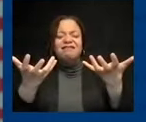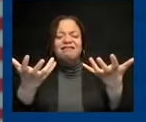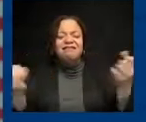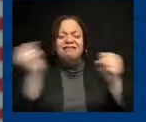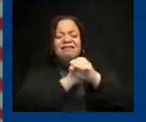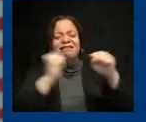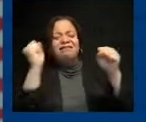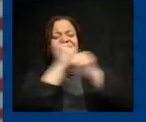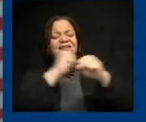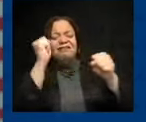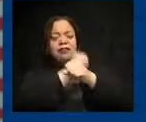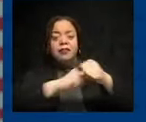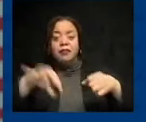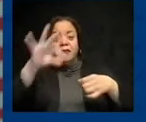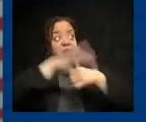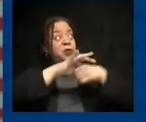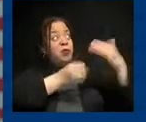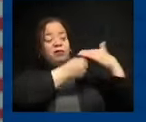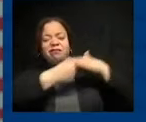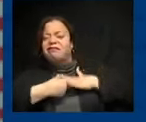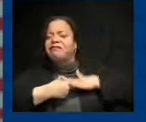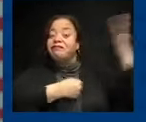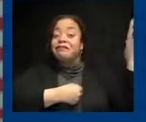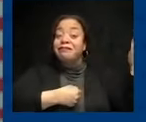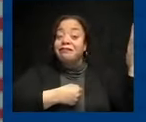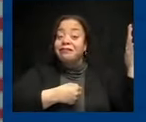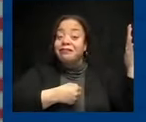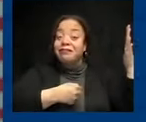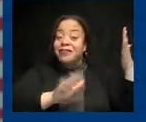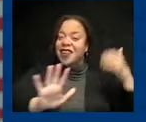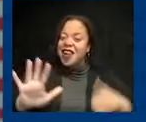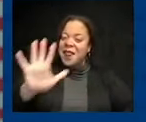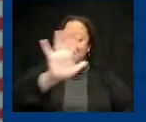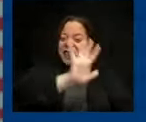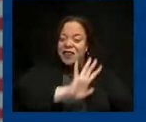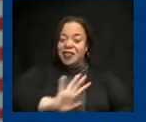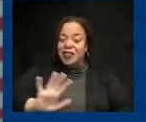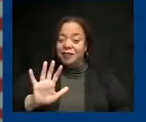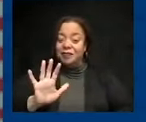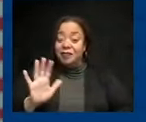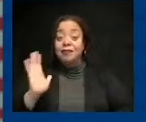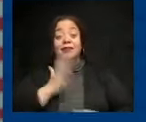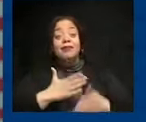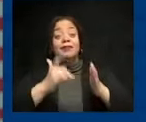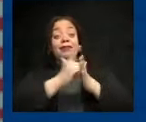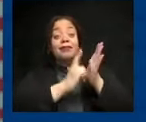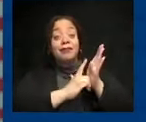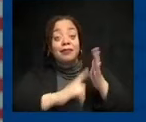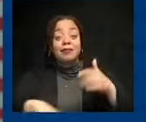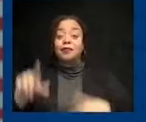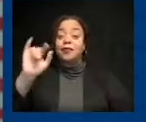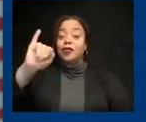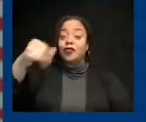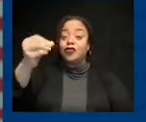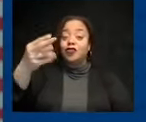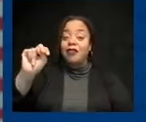That is why we must pass the For the People Act and the John Lewis Voting Rights Advancement Act.